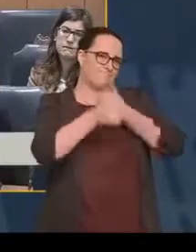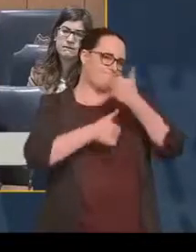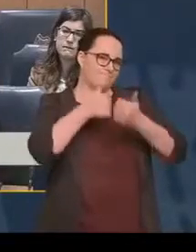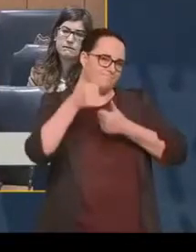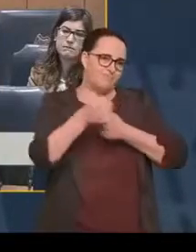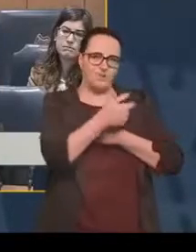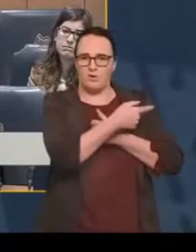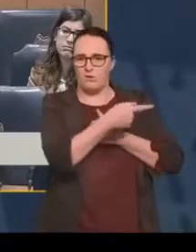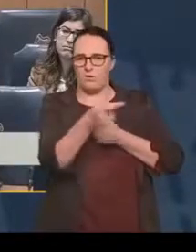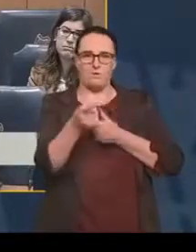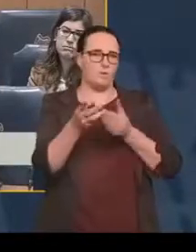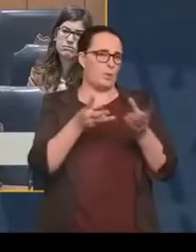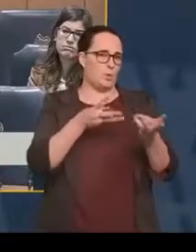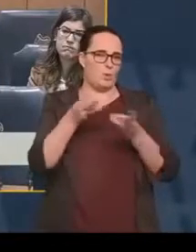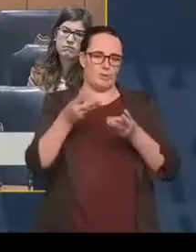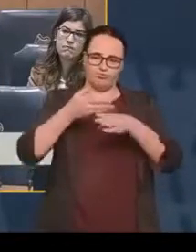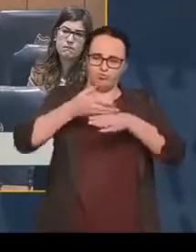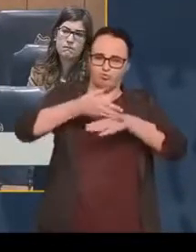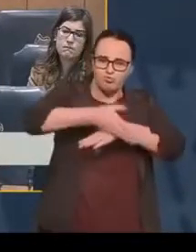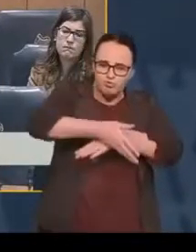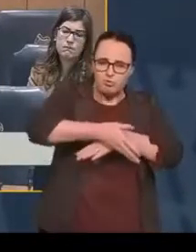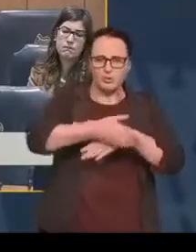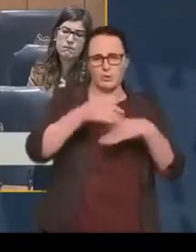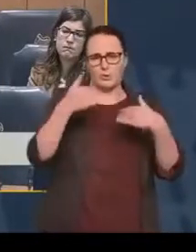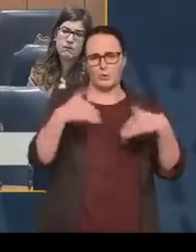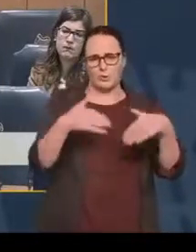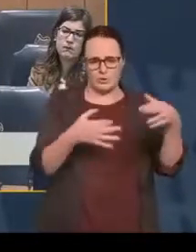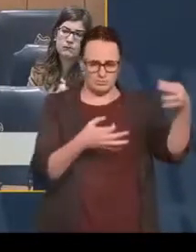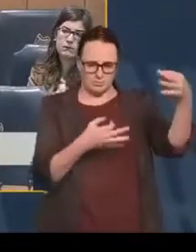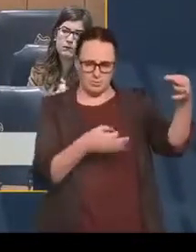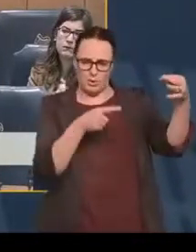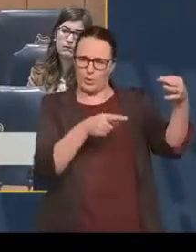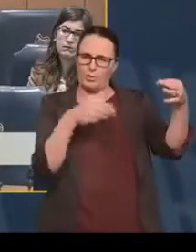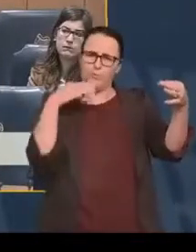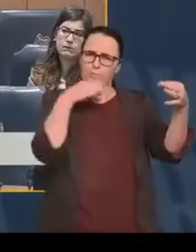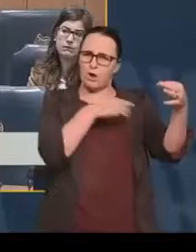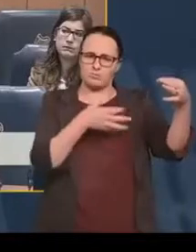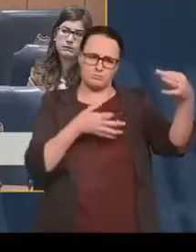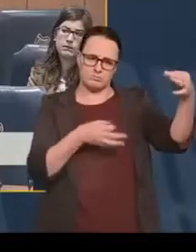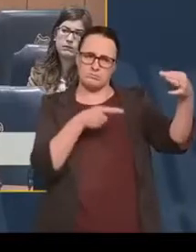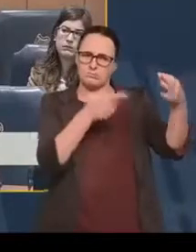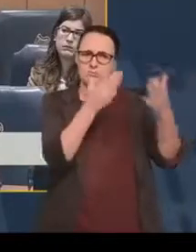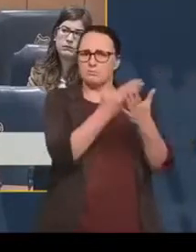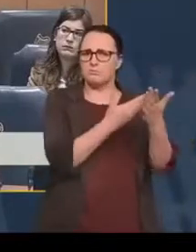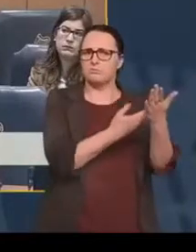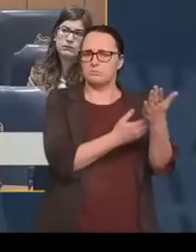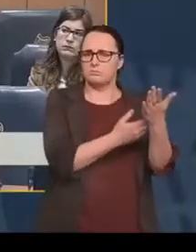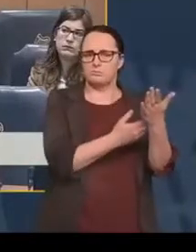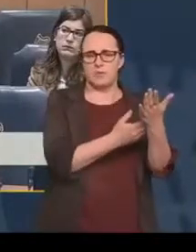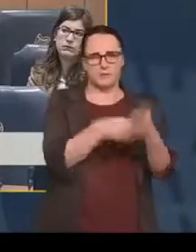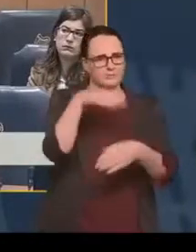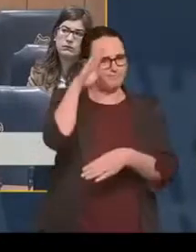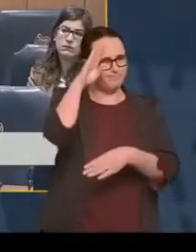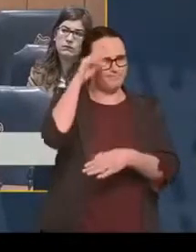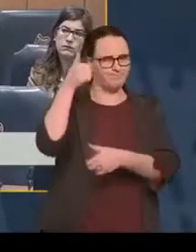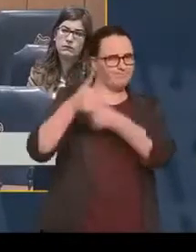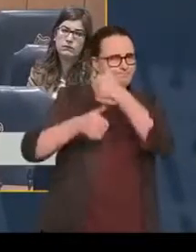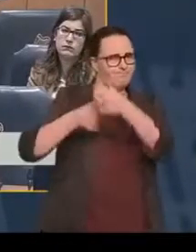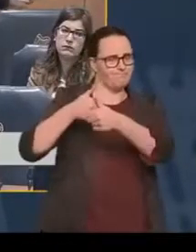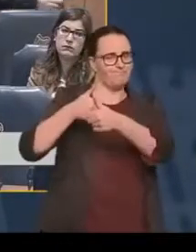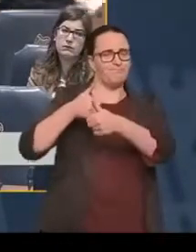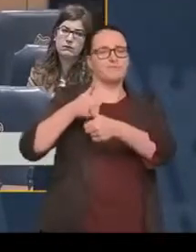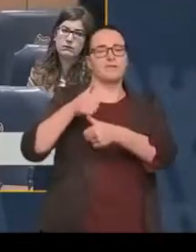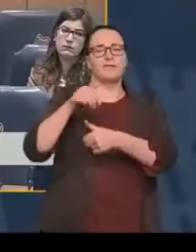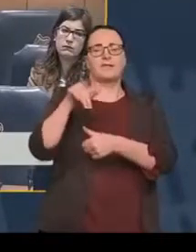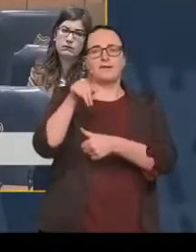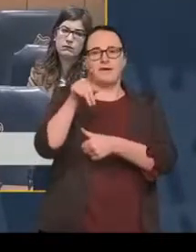everybody for all their work on this very, very important piece of legislation. I'd like to salute Minister